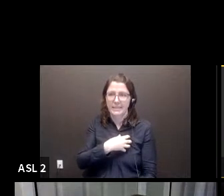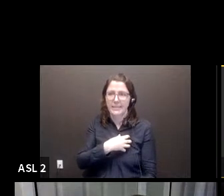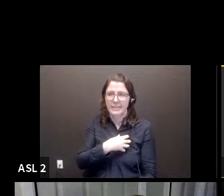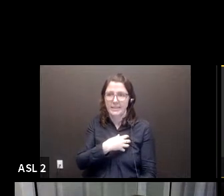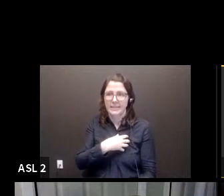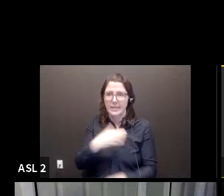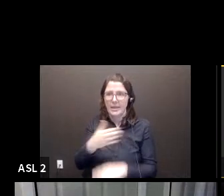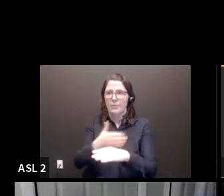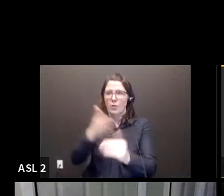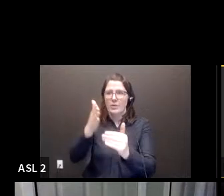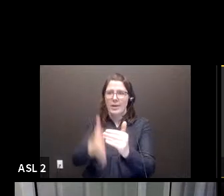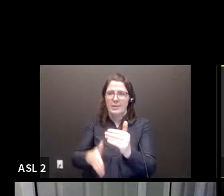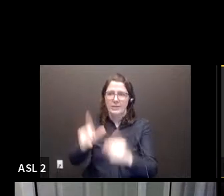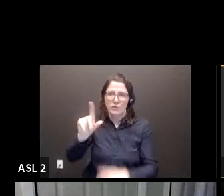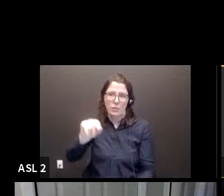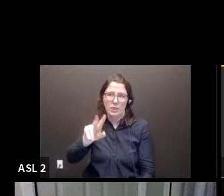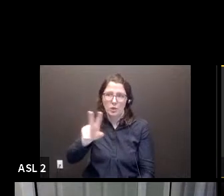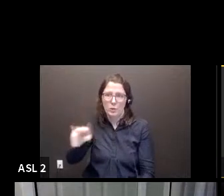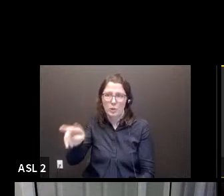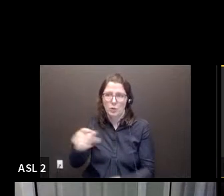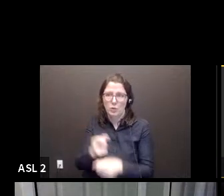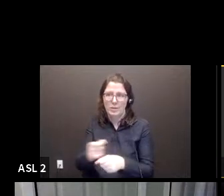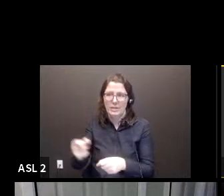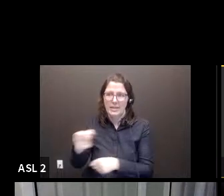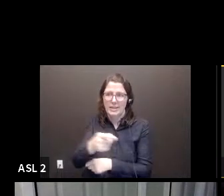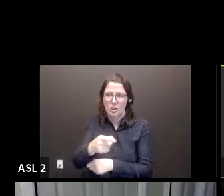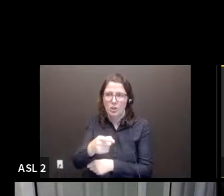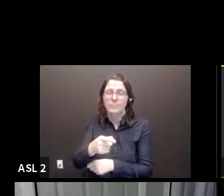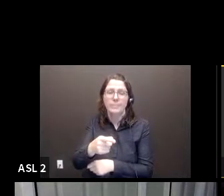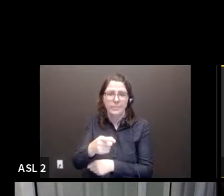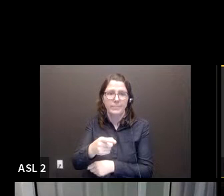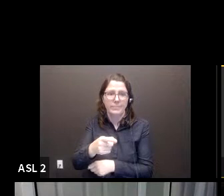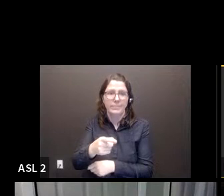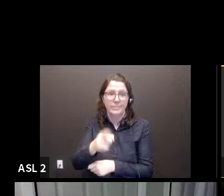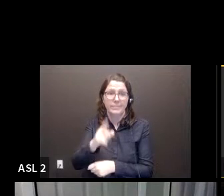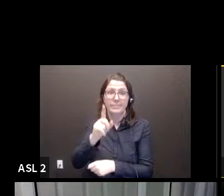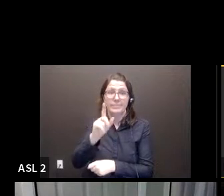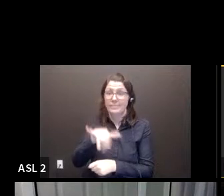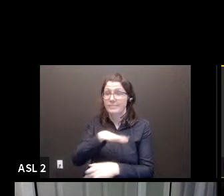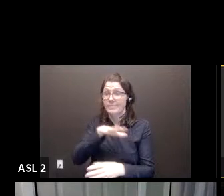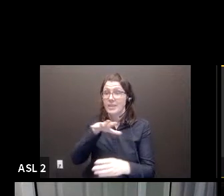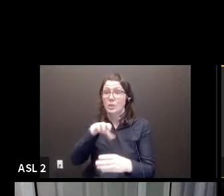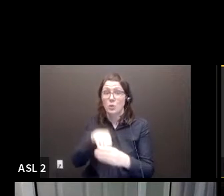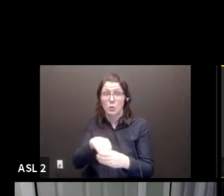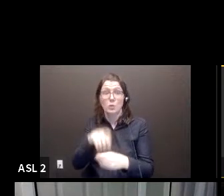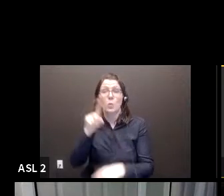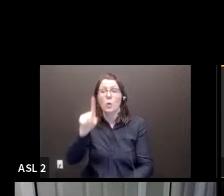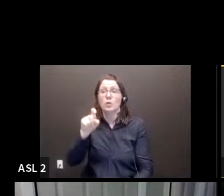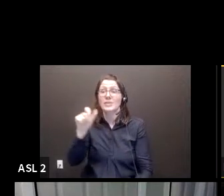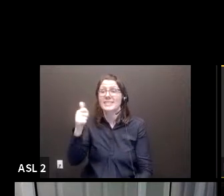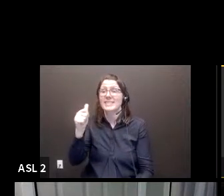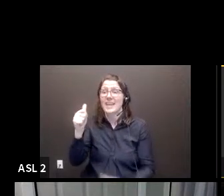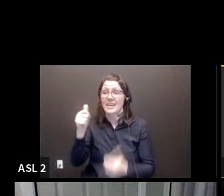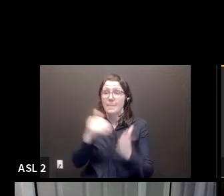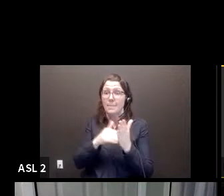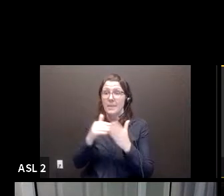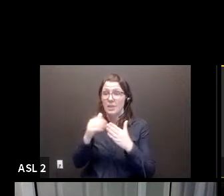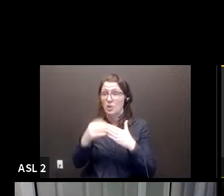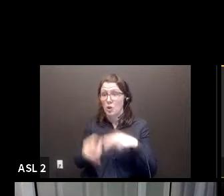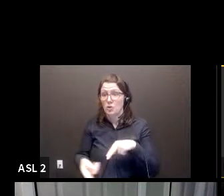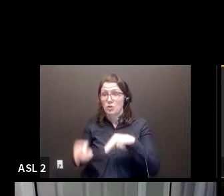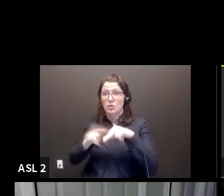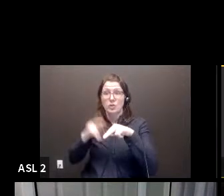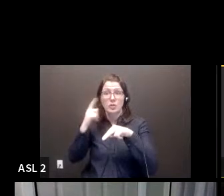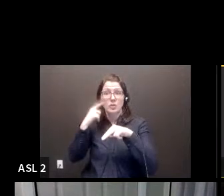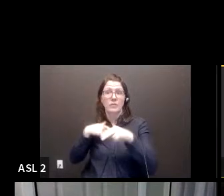this includes this includes a pledge for an extra 110 million dollars to tackle gun violence to ensure the safety of